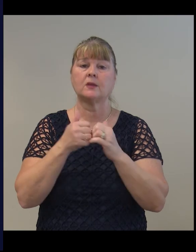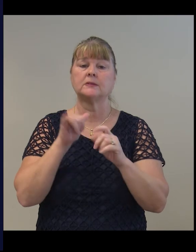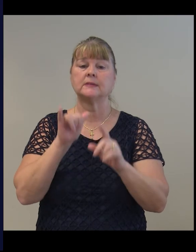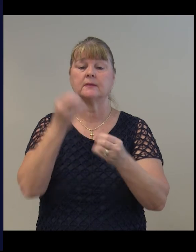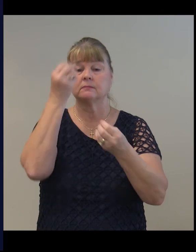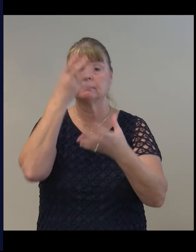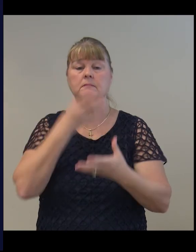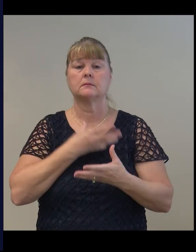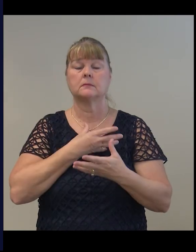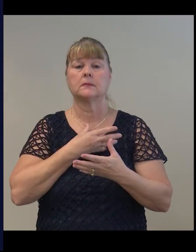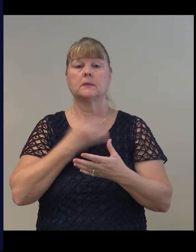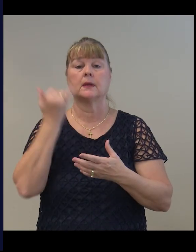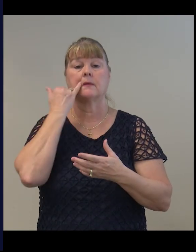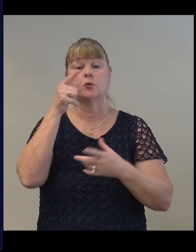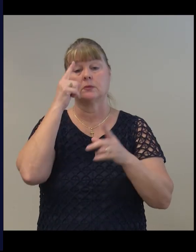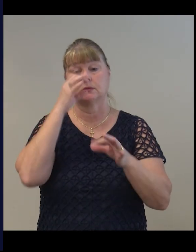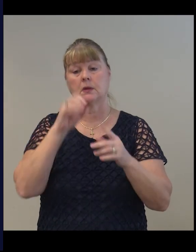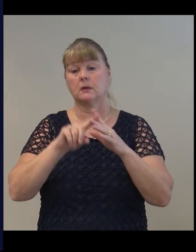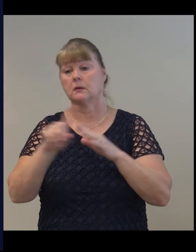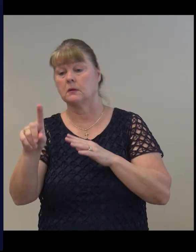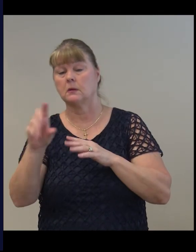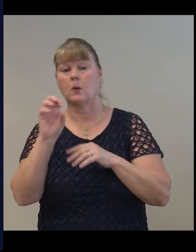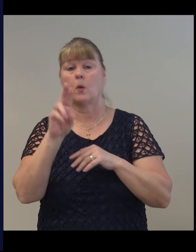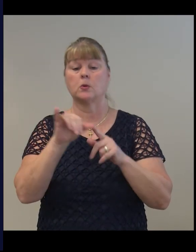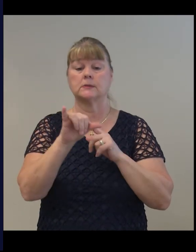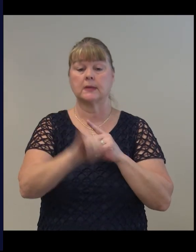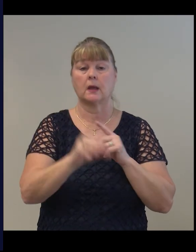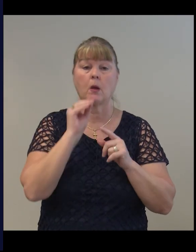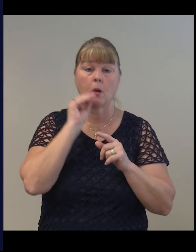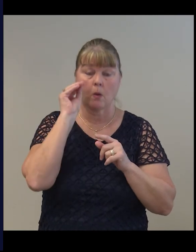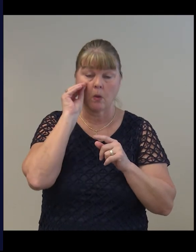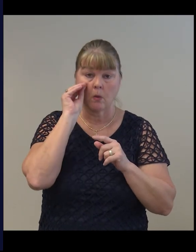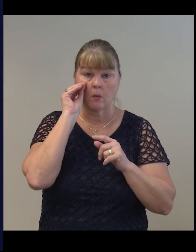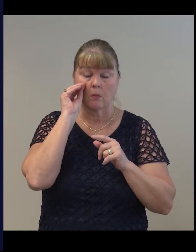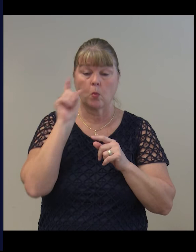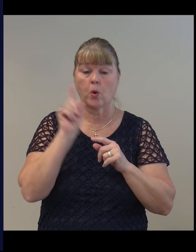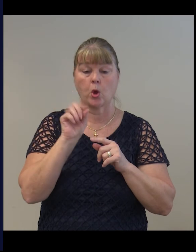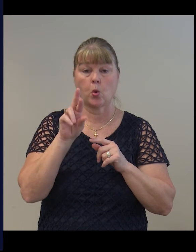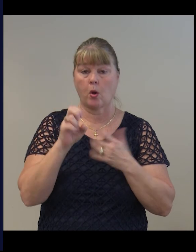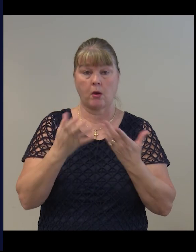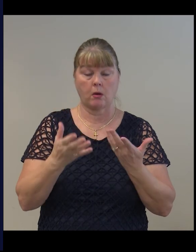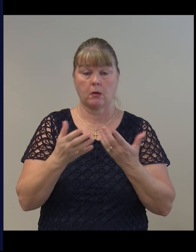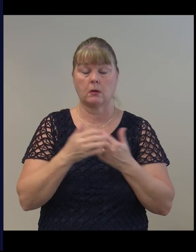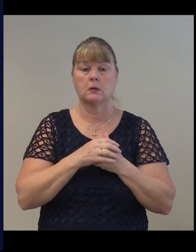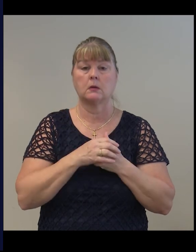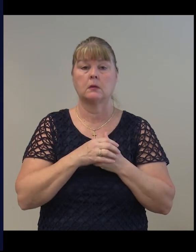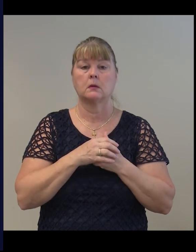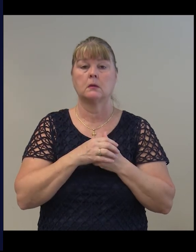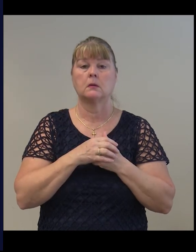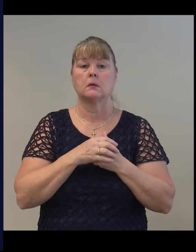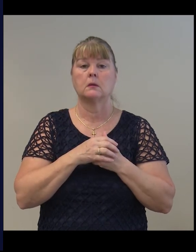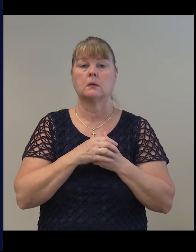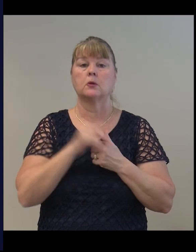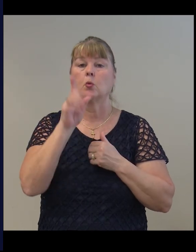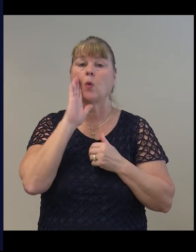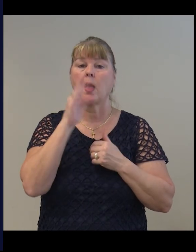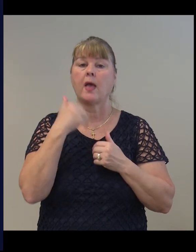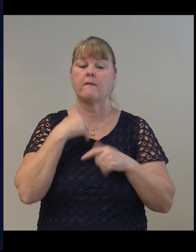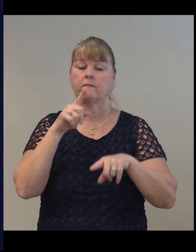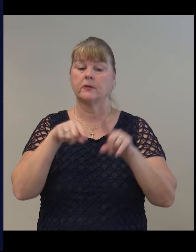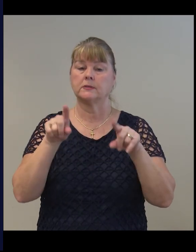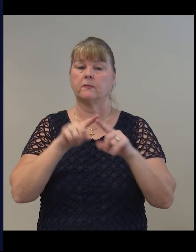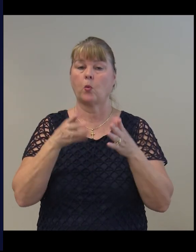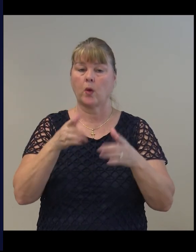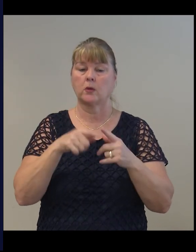How to stay informed. Whether you evacuated or whether you stayed right where you are, you will